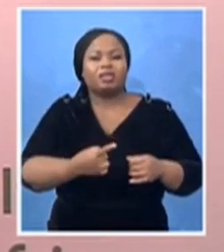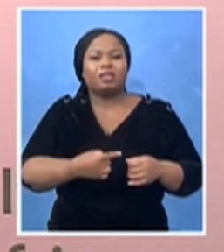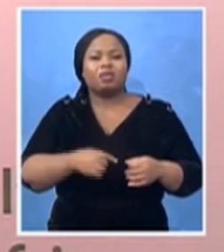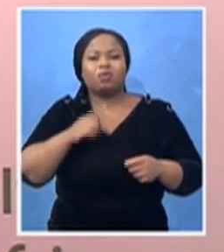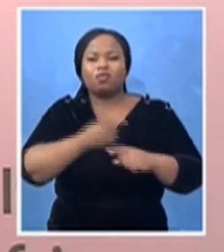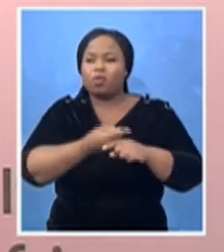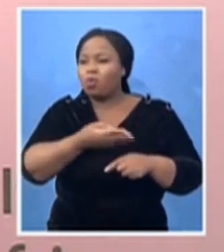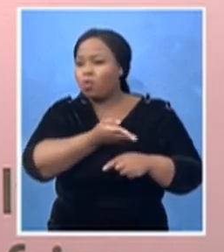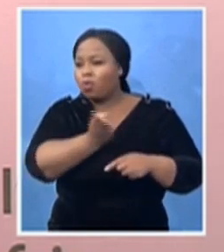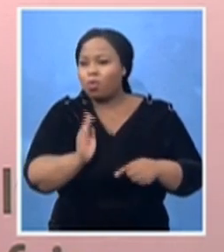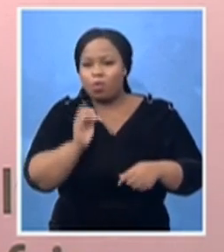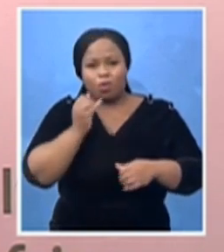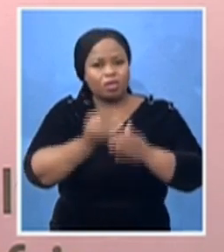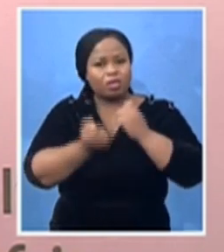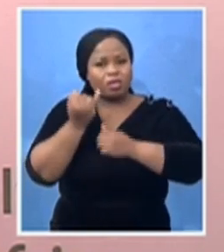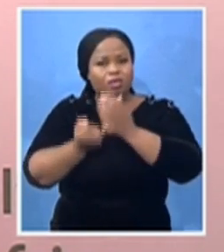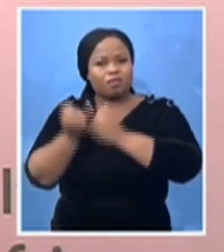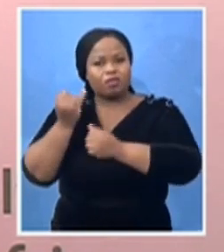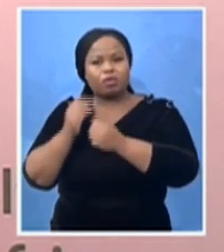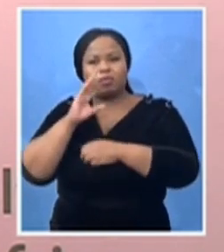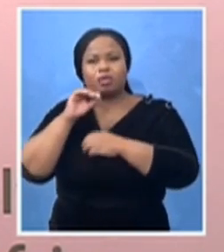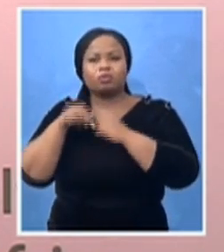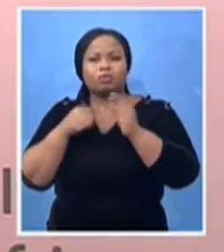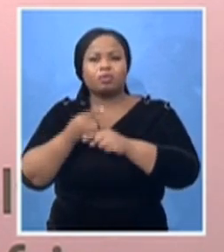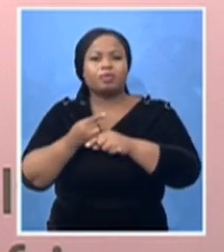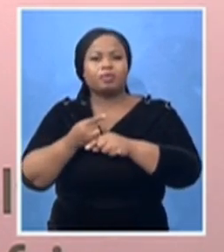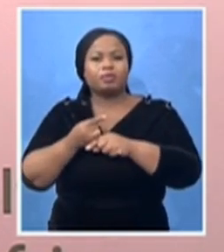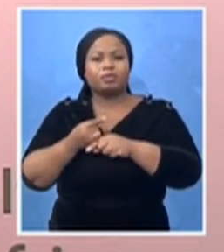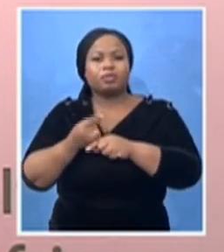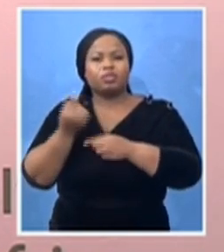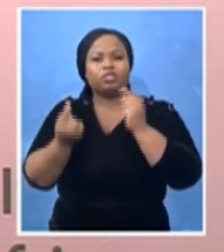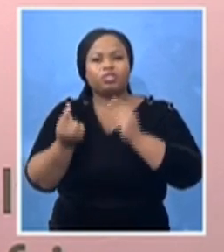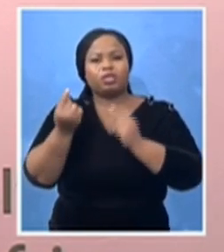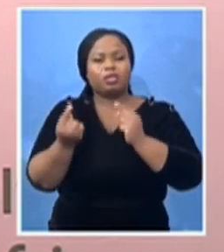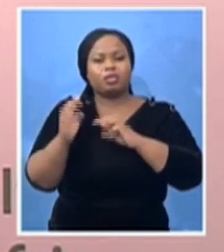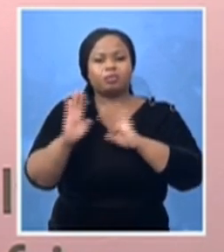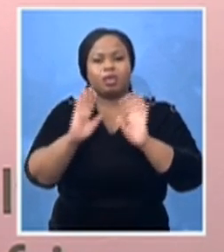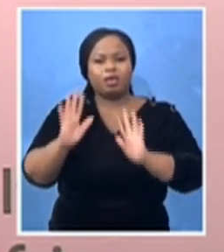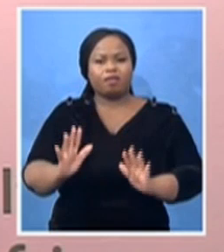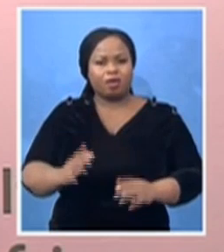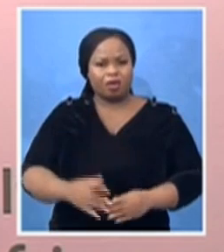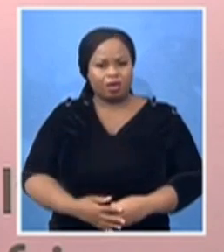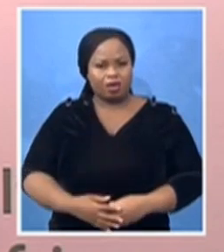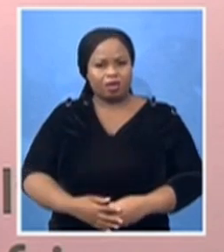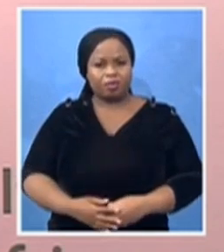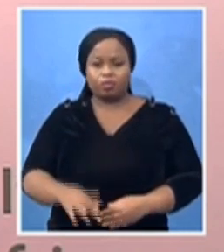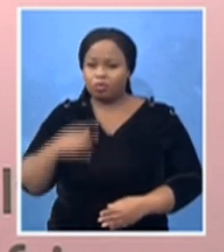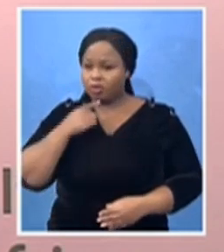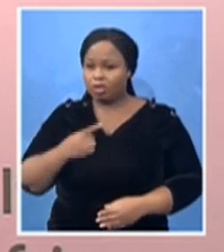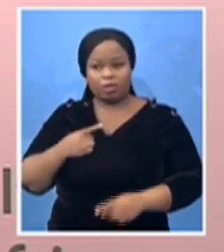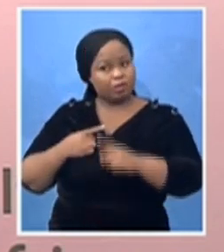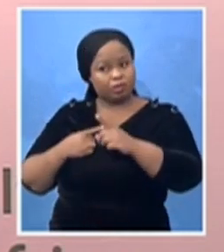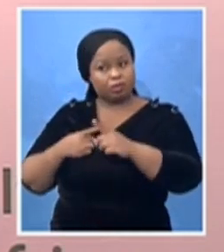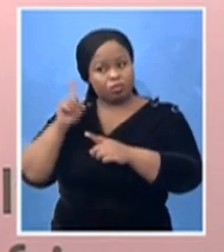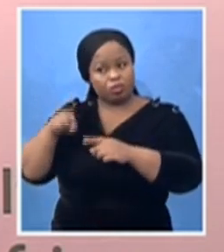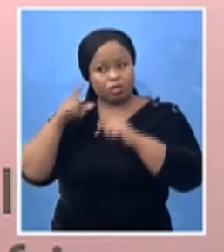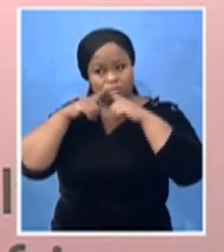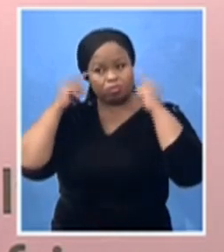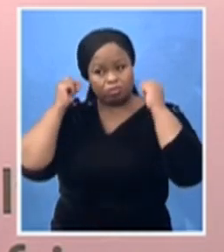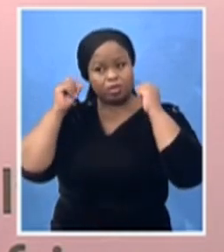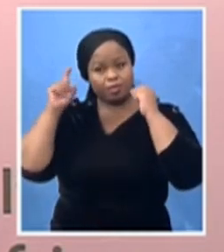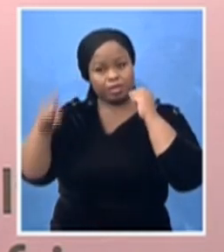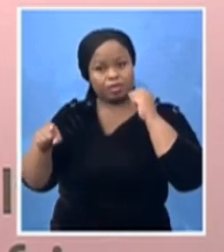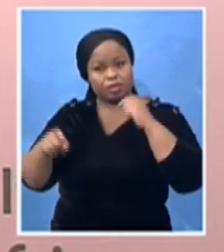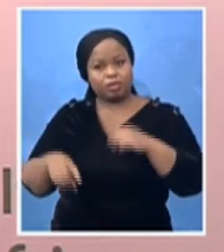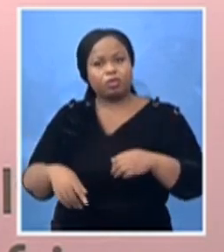each other's behavior and say you should be wearing your mask so that in case anything happens, there's some degree